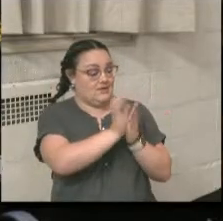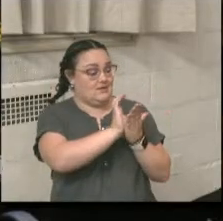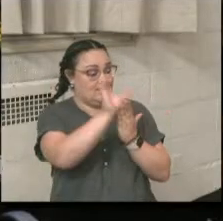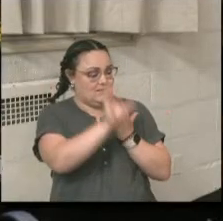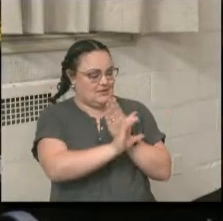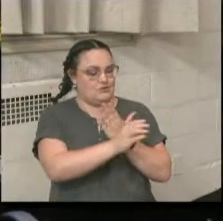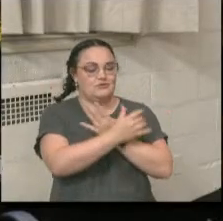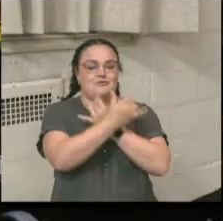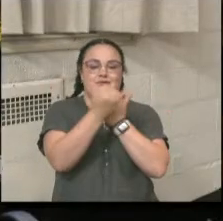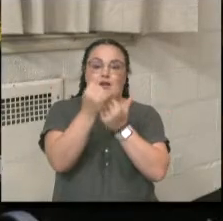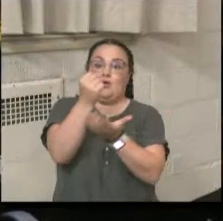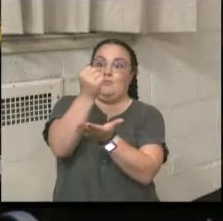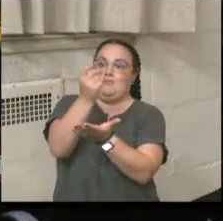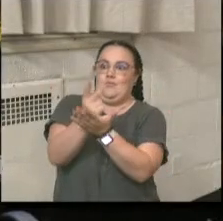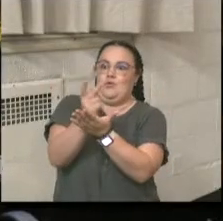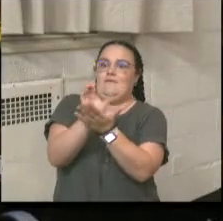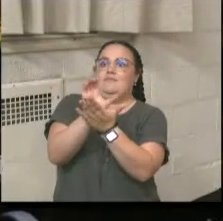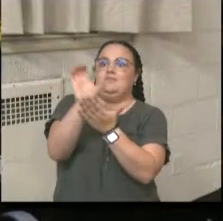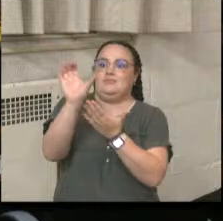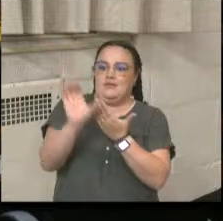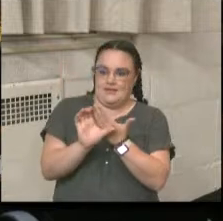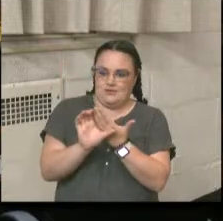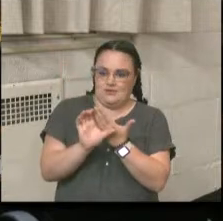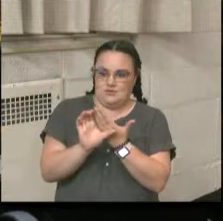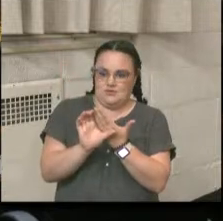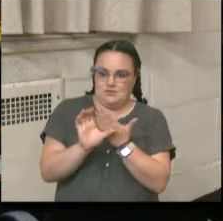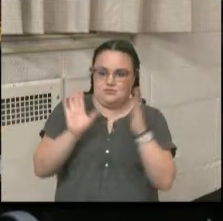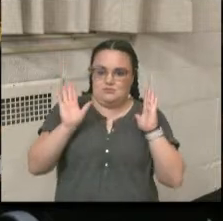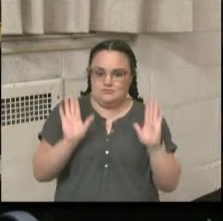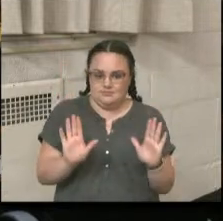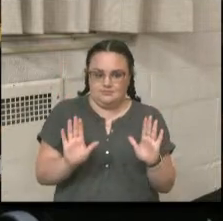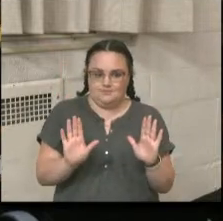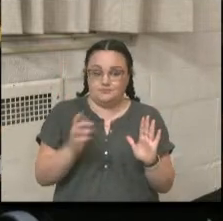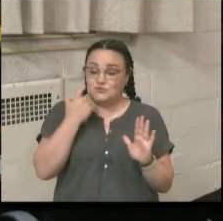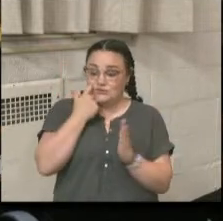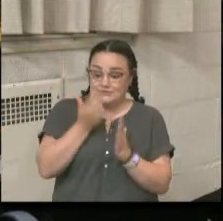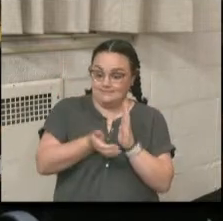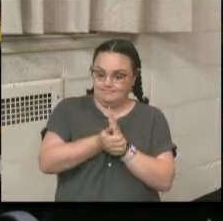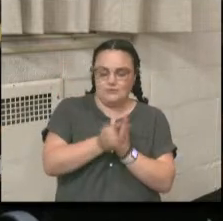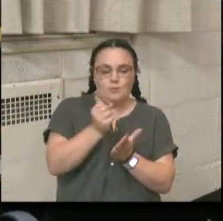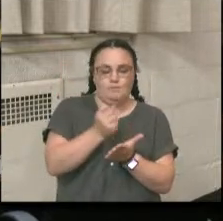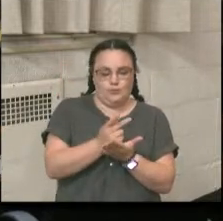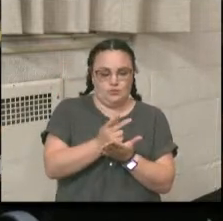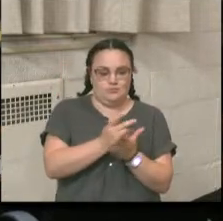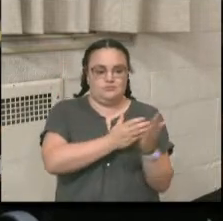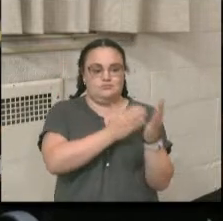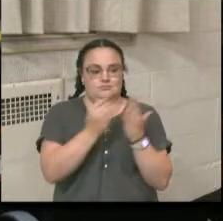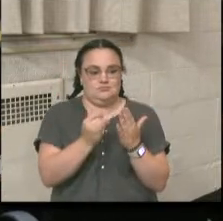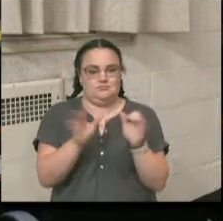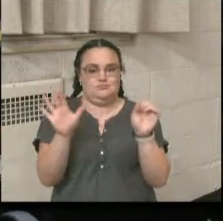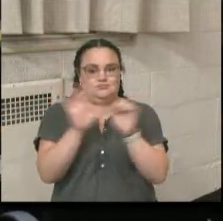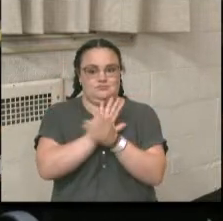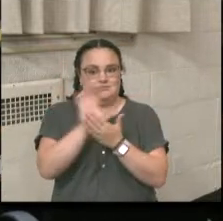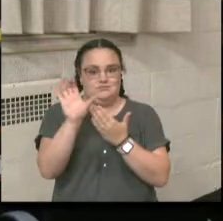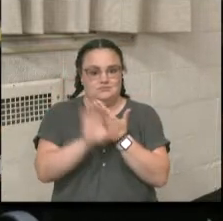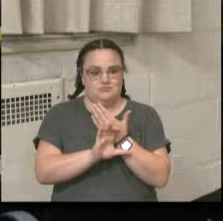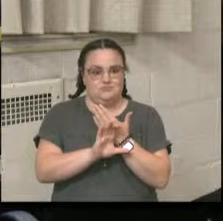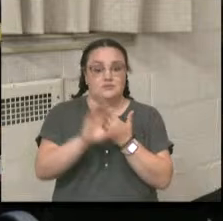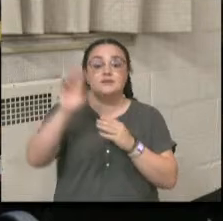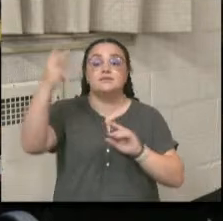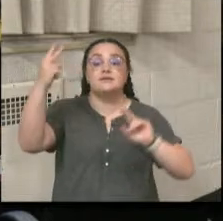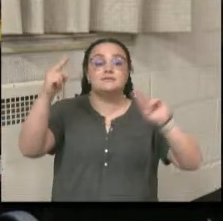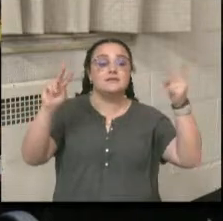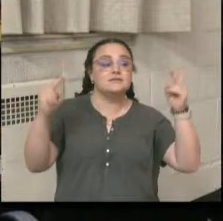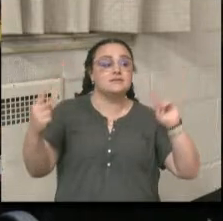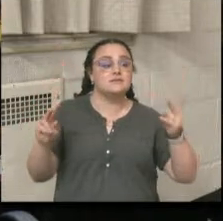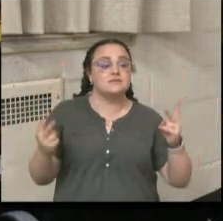the motion on the floor now is to adopt the calendar as amended for school year 24-25. Second. And it's been